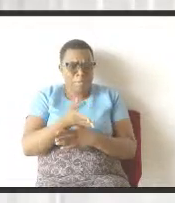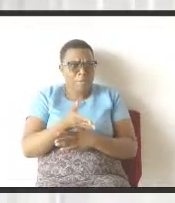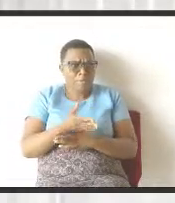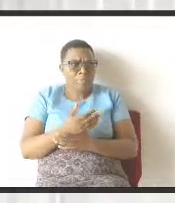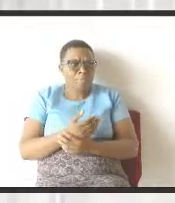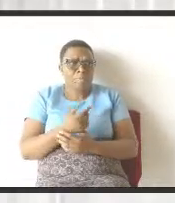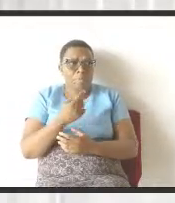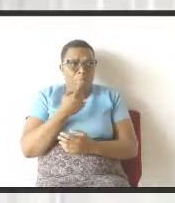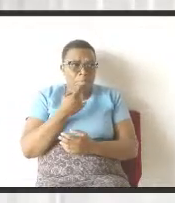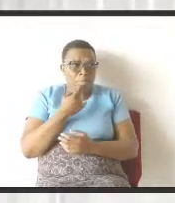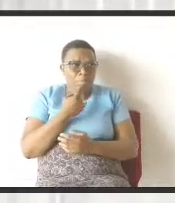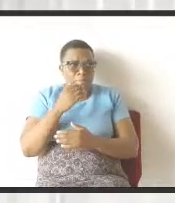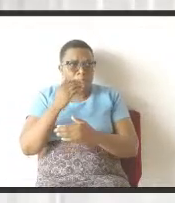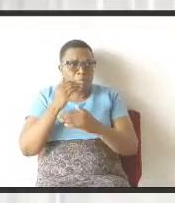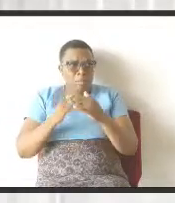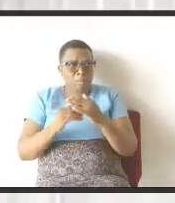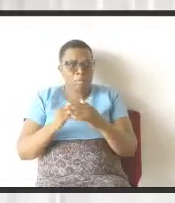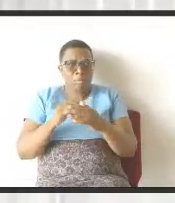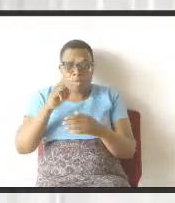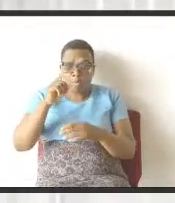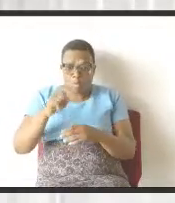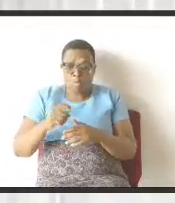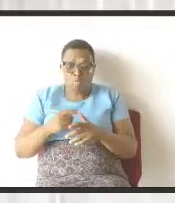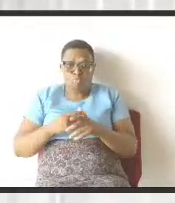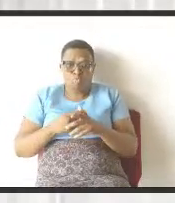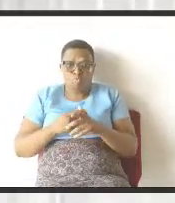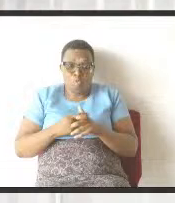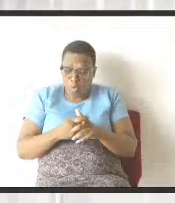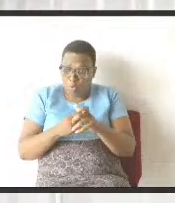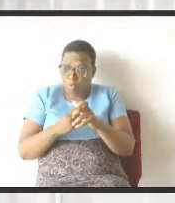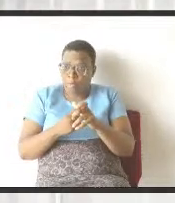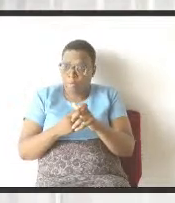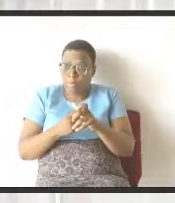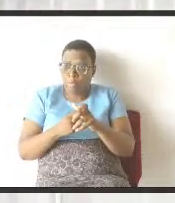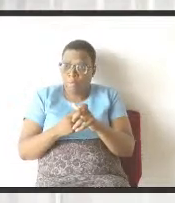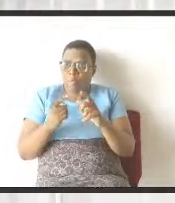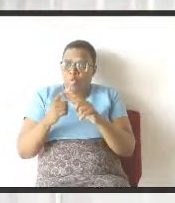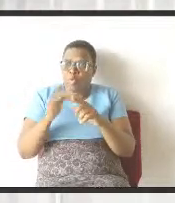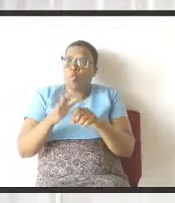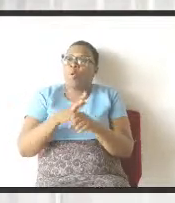He says, so run that you may obtain.